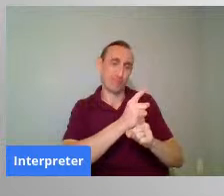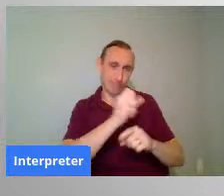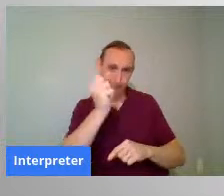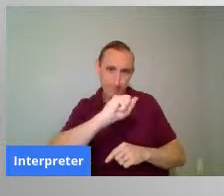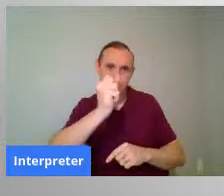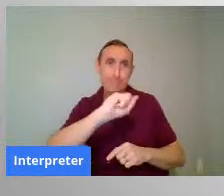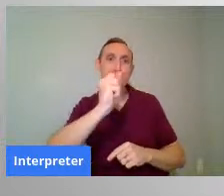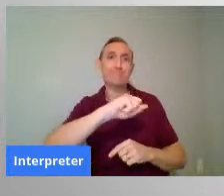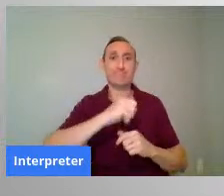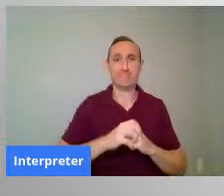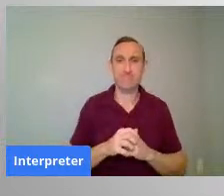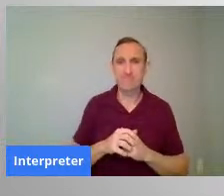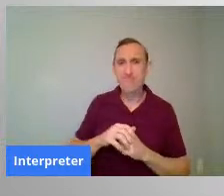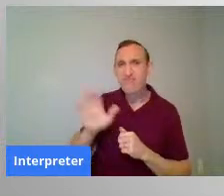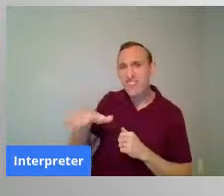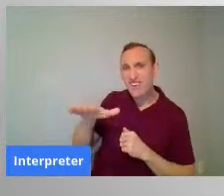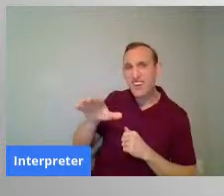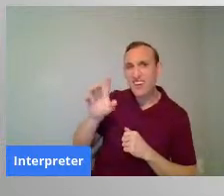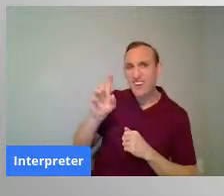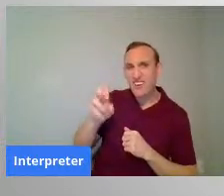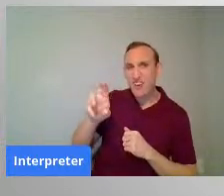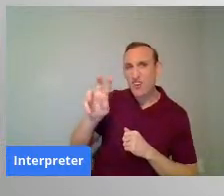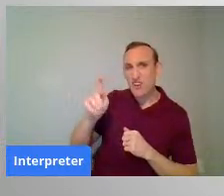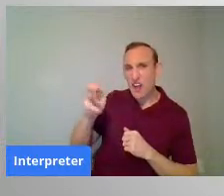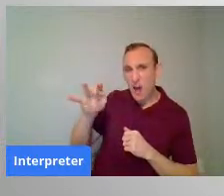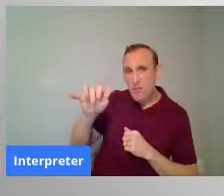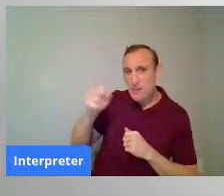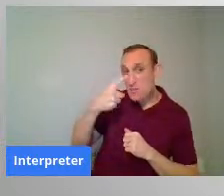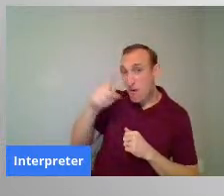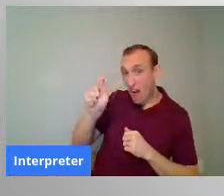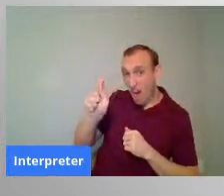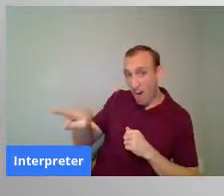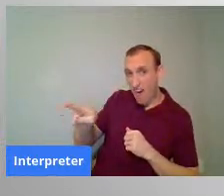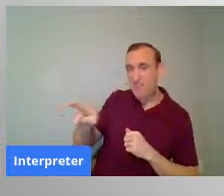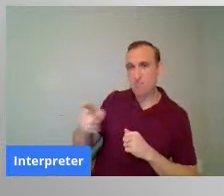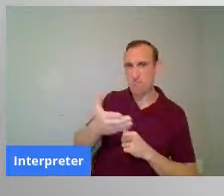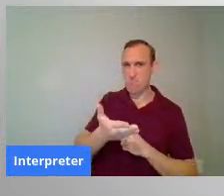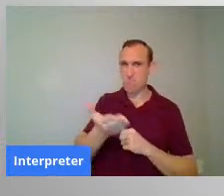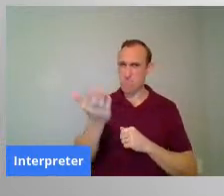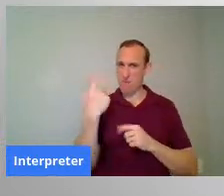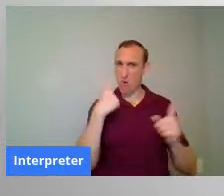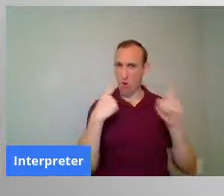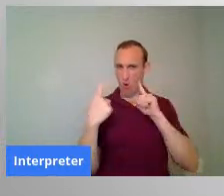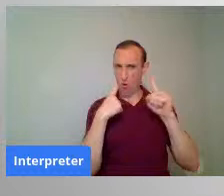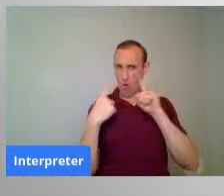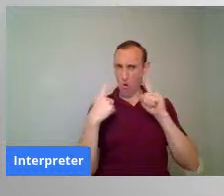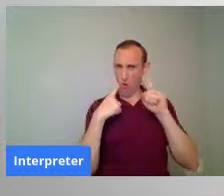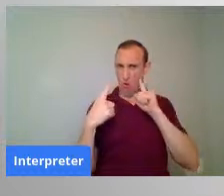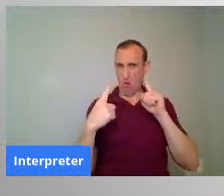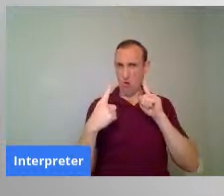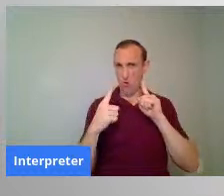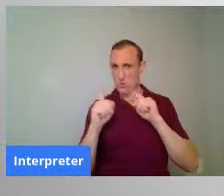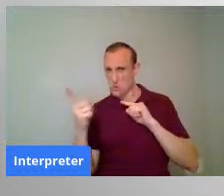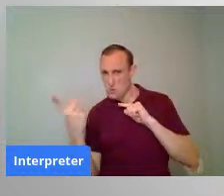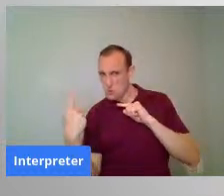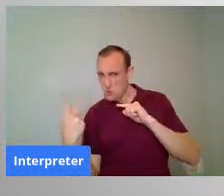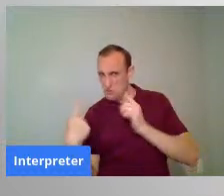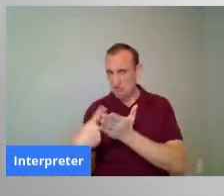Dr. Thomas, can I ask about I know this came up in one conversation. It may have been a conversation either you and I